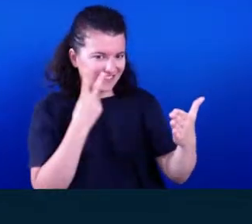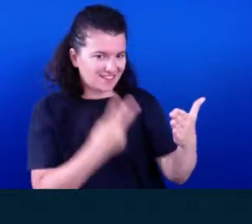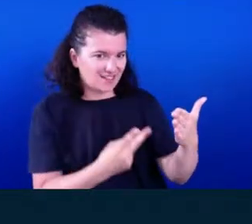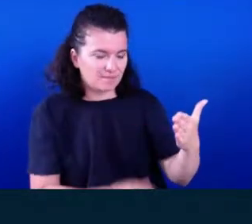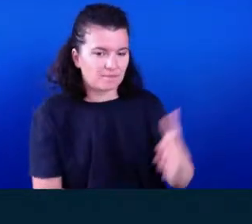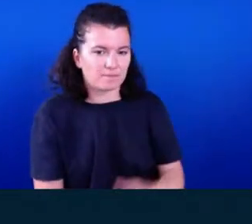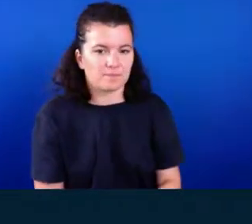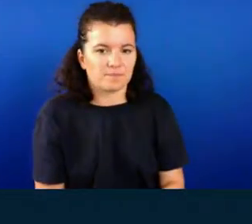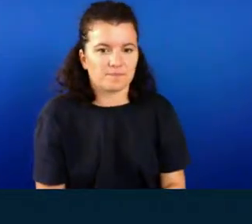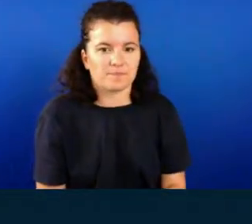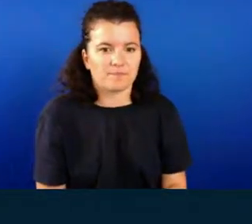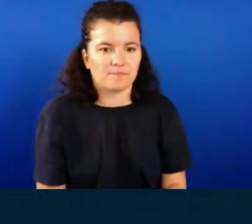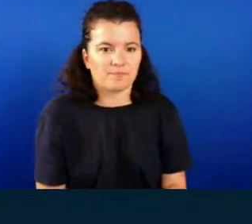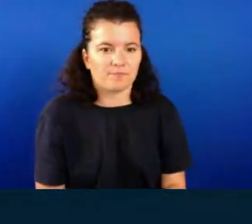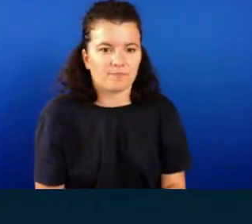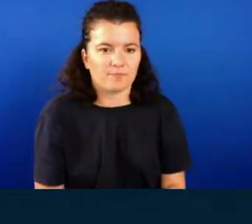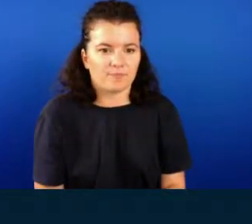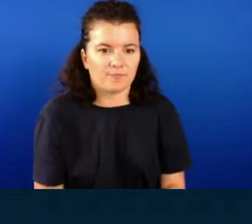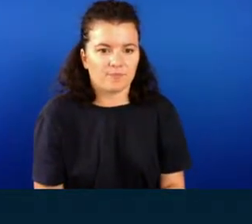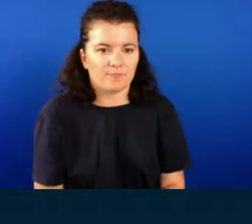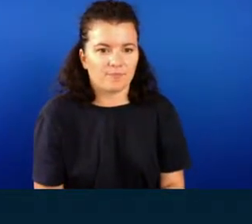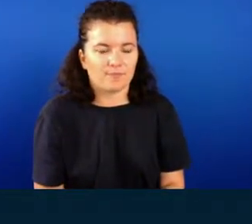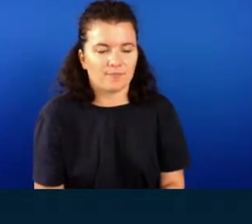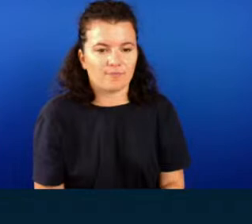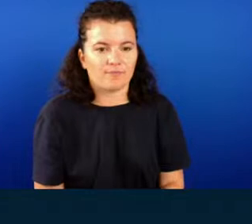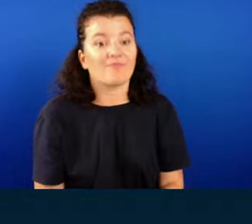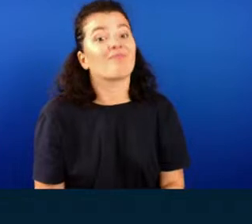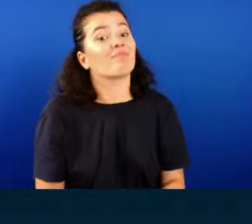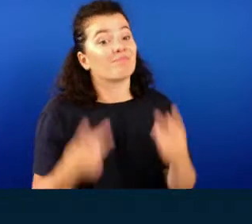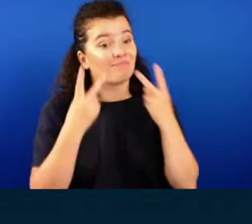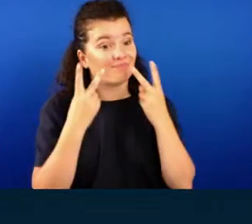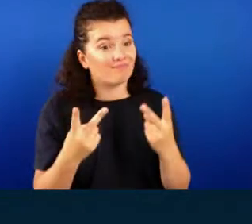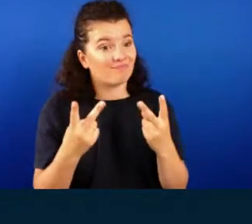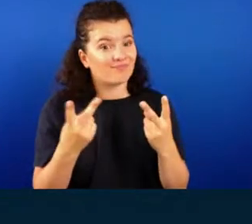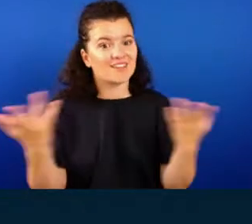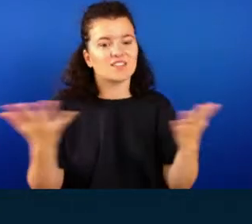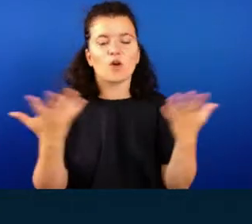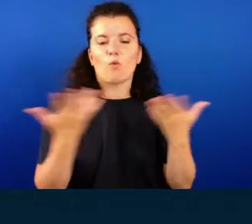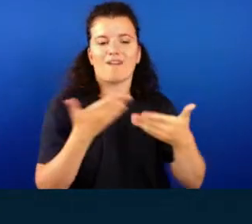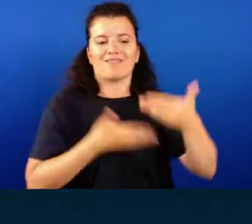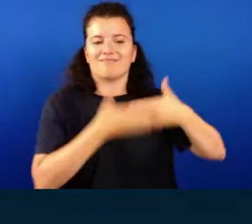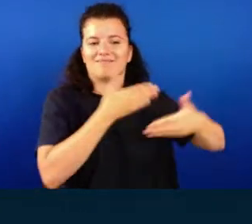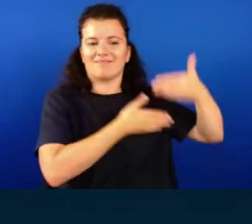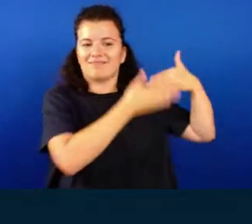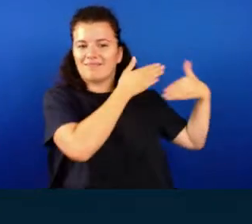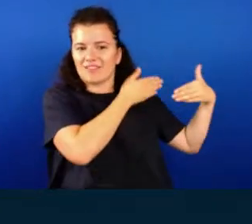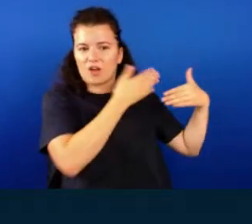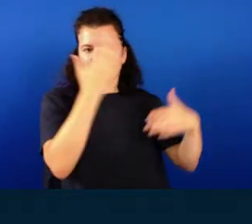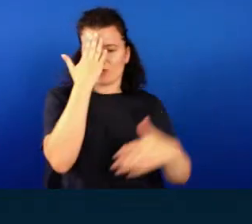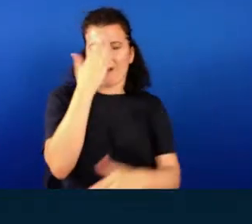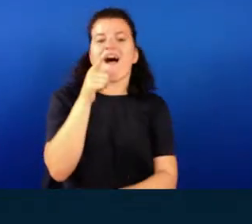Okay. All right, so there it is. So there was something here.